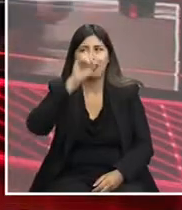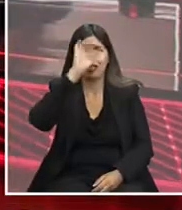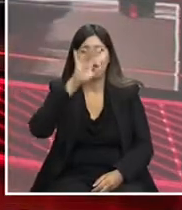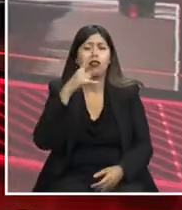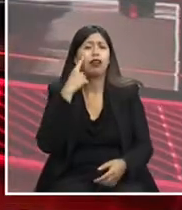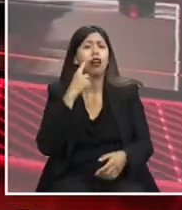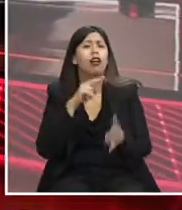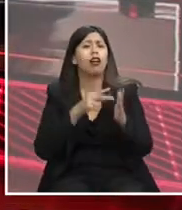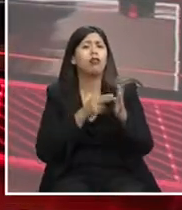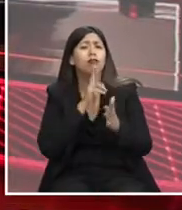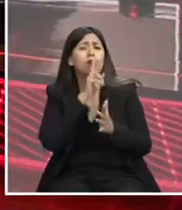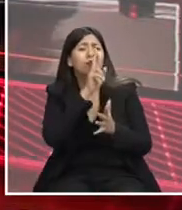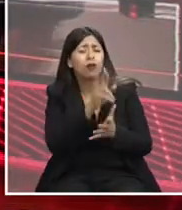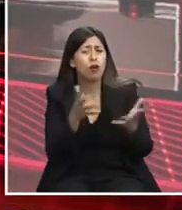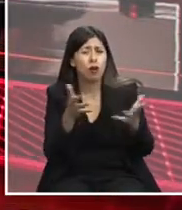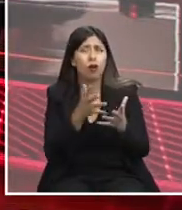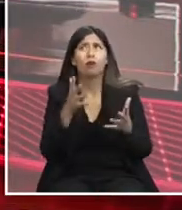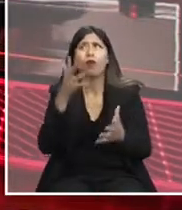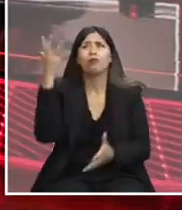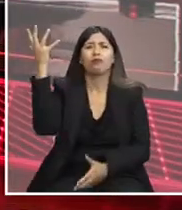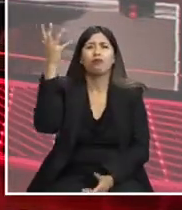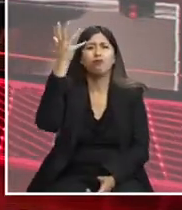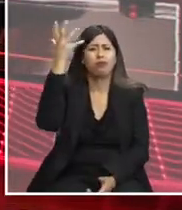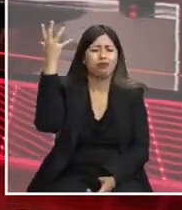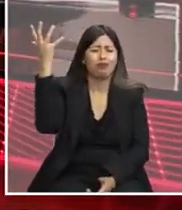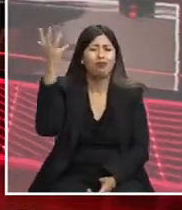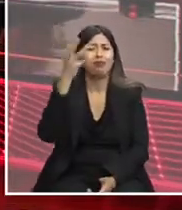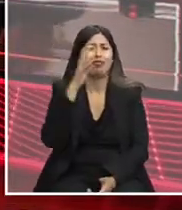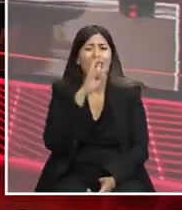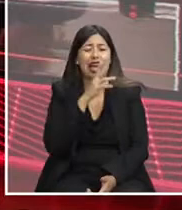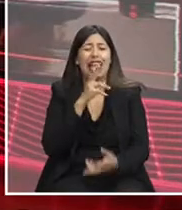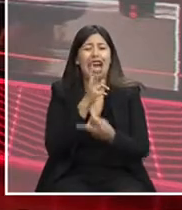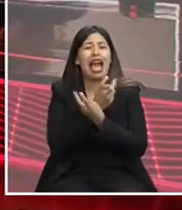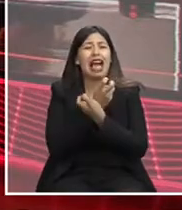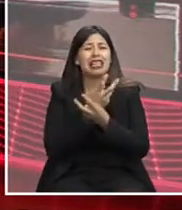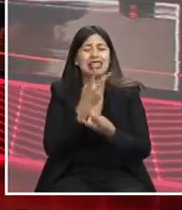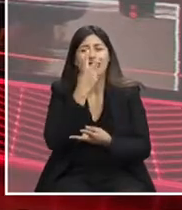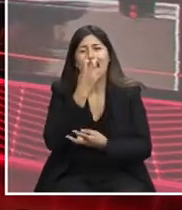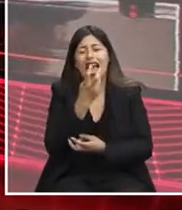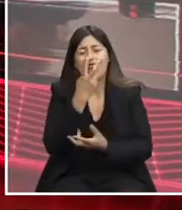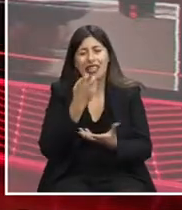climate and therefore glacier retreat. You can see these two graphs on the top here